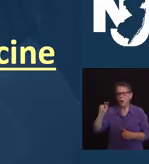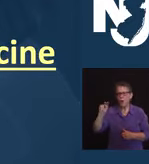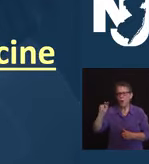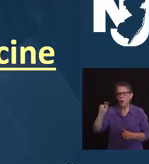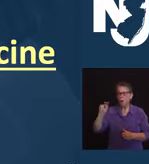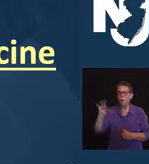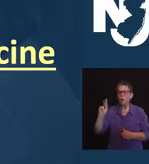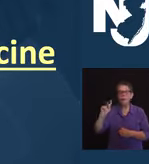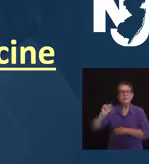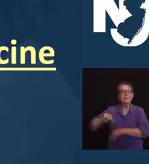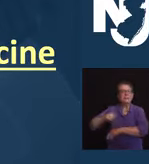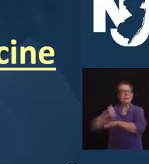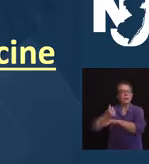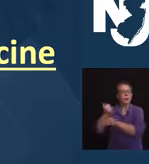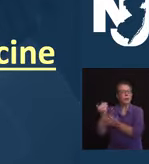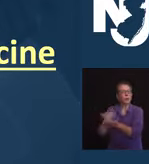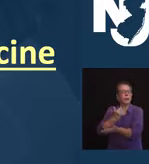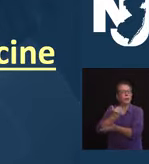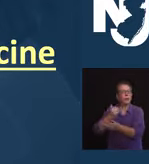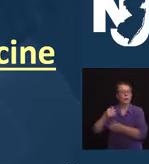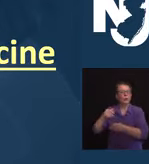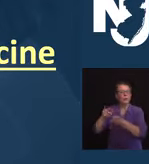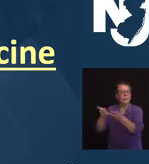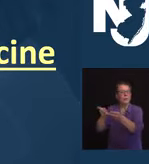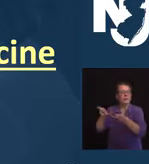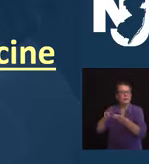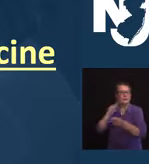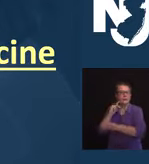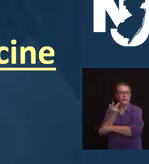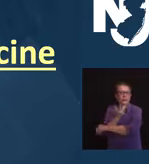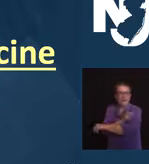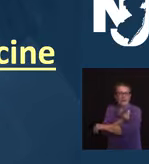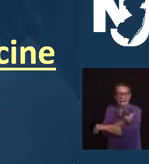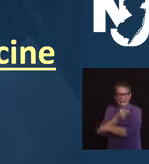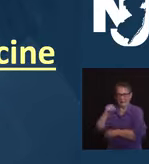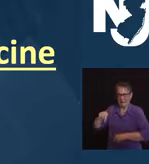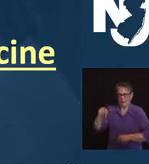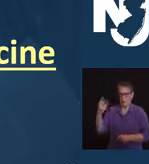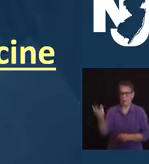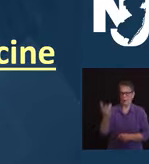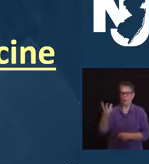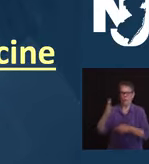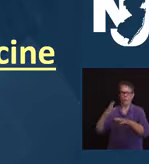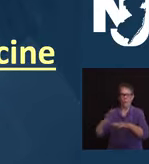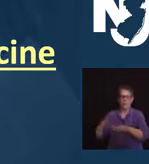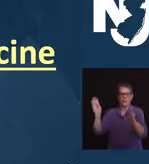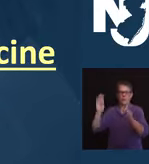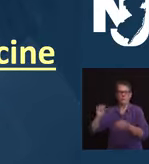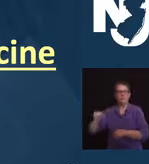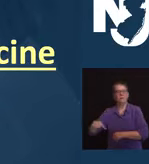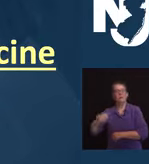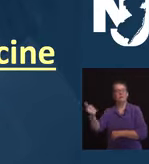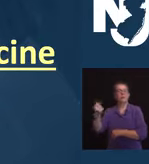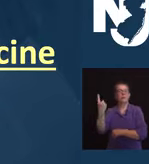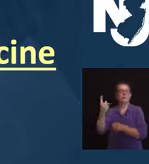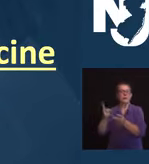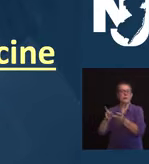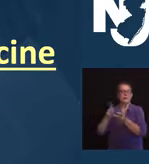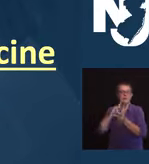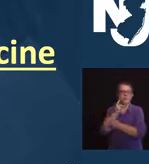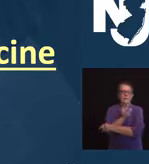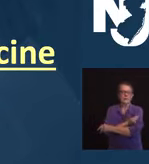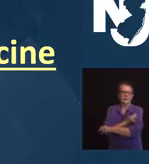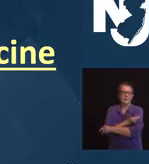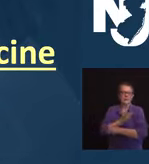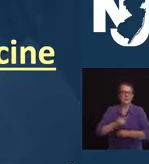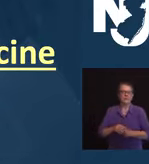its doors on Wednesday, although they've had a soft opening today and tomorrow. This site will be focused on vaccination of residents of